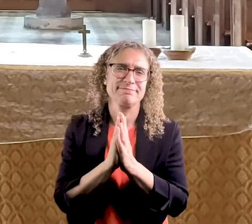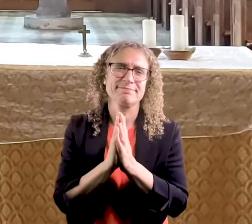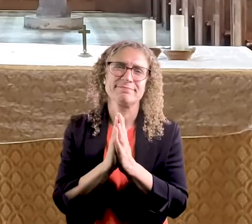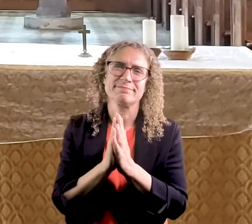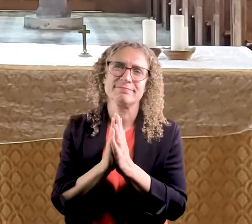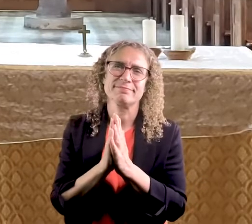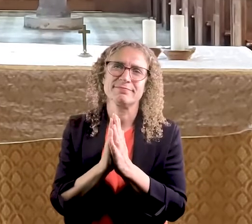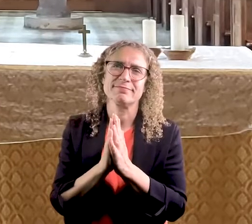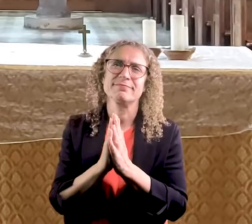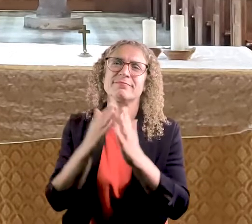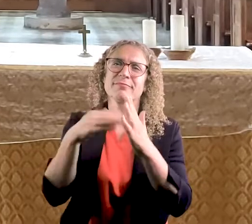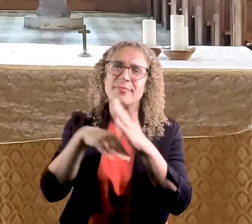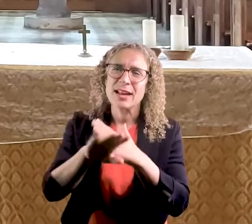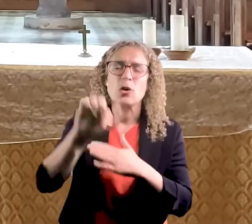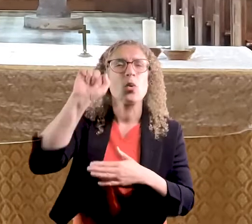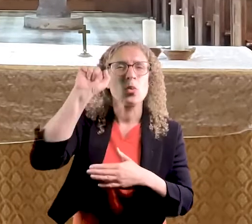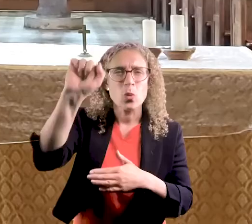prayer.